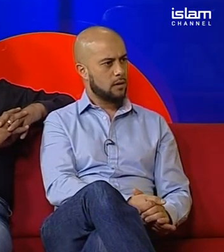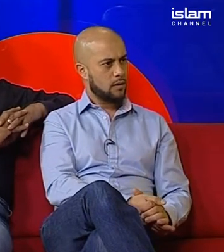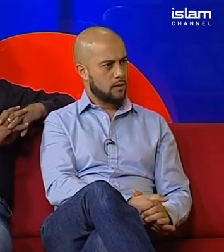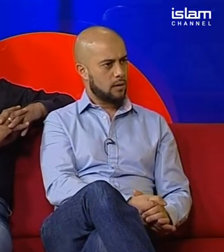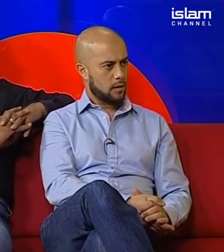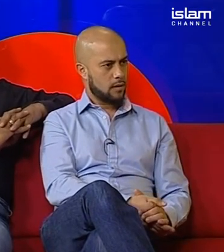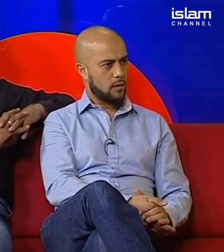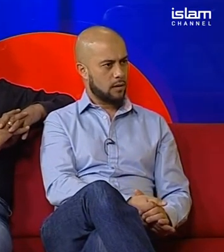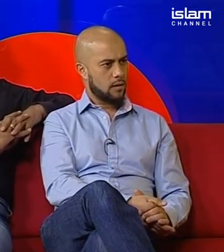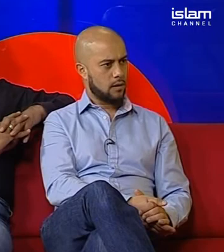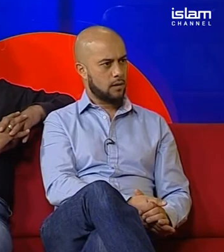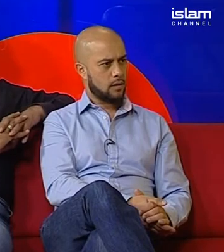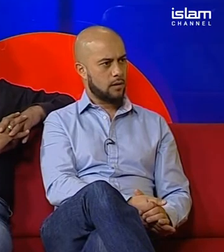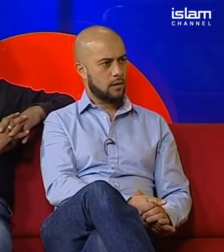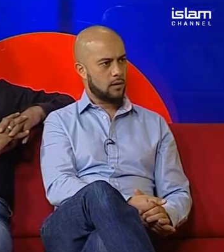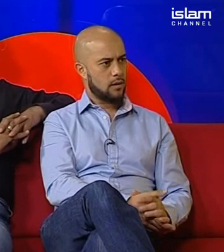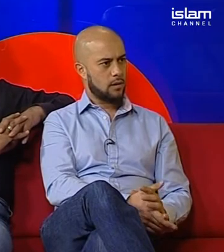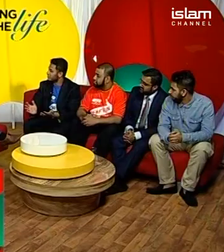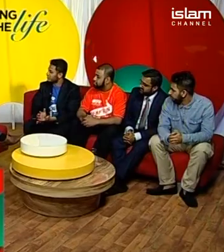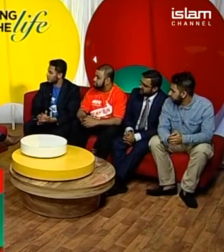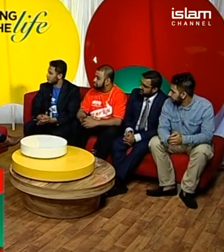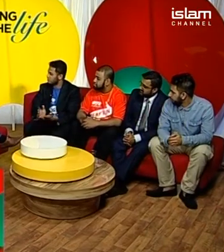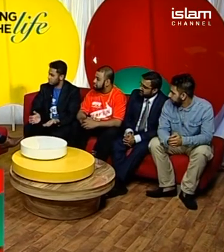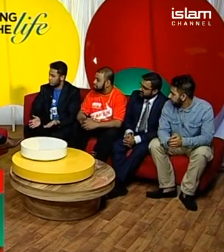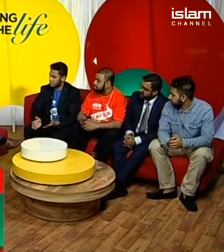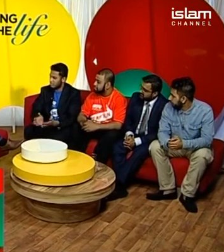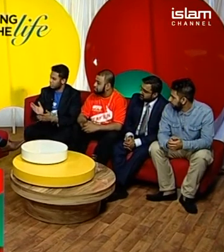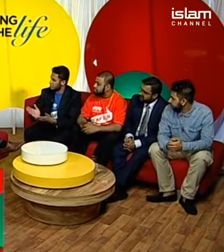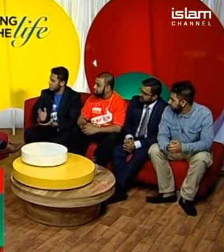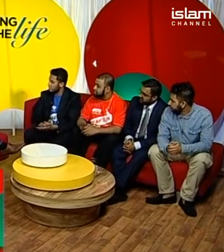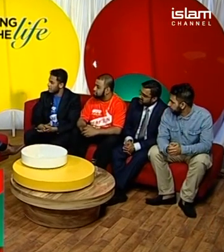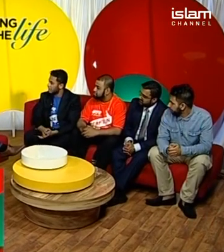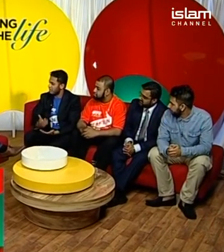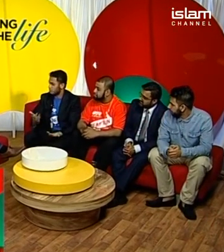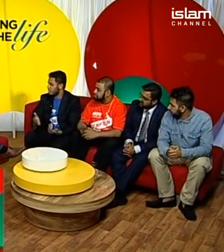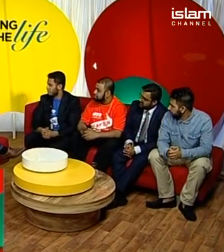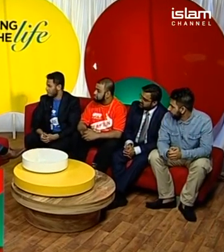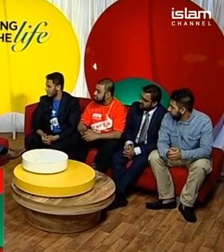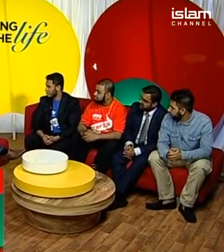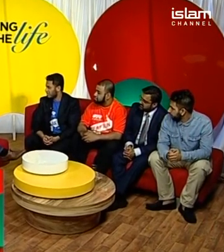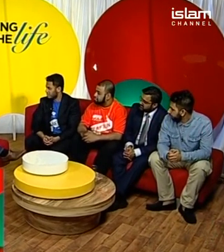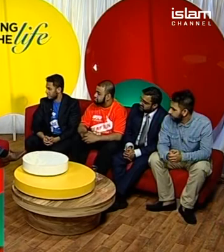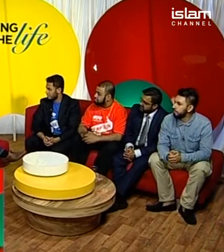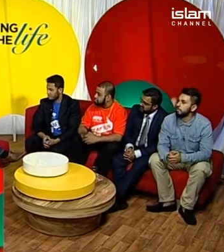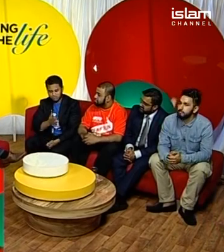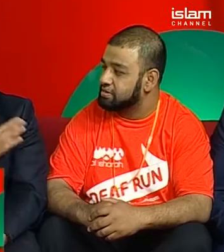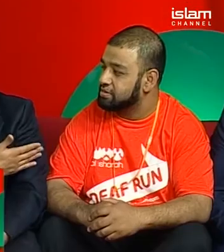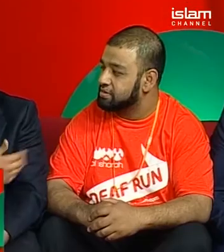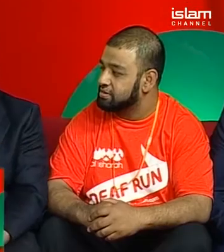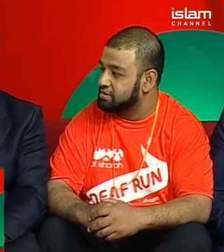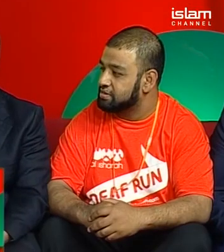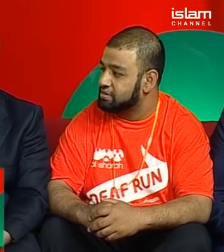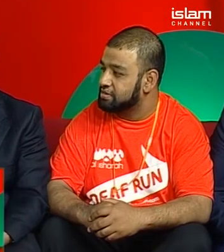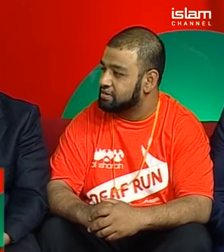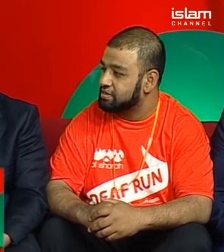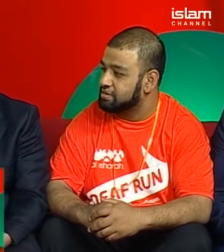you've got deaf, those are profoundly deaf, and hard of hearing, who are those that can partially hear and would wear a hearing aid to hear. So Brother Shuhail